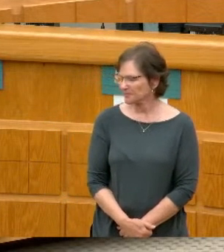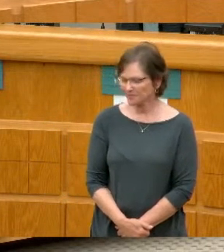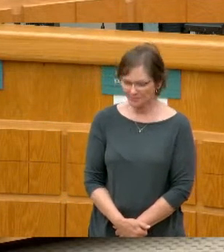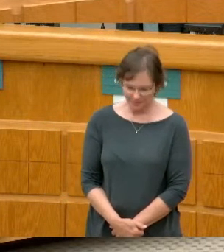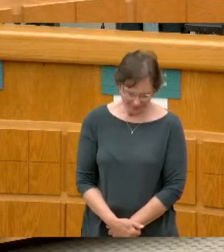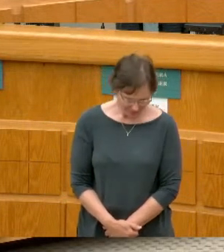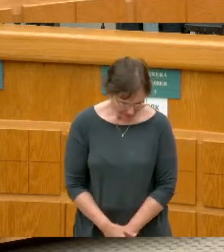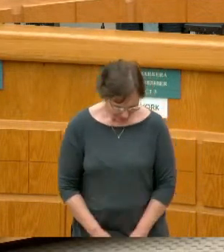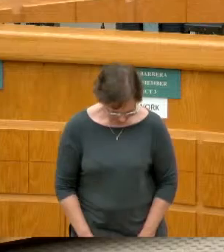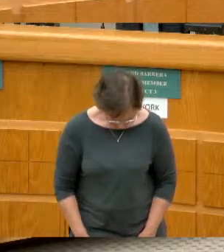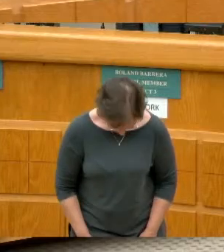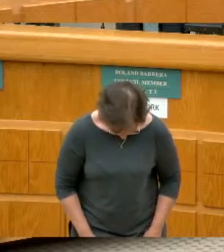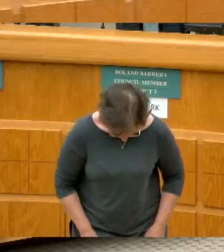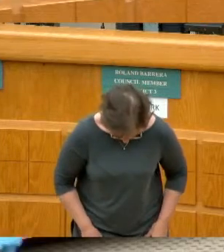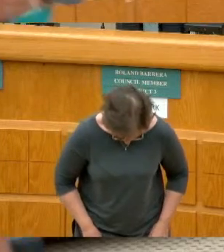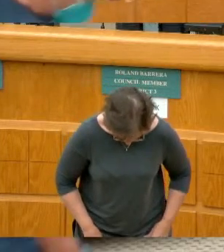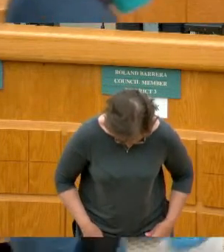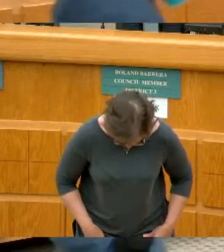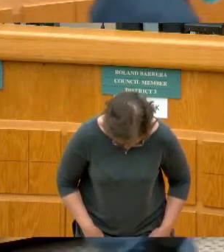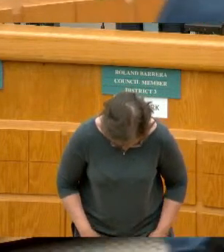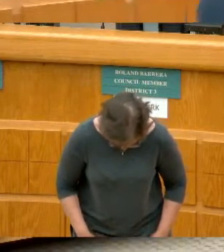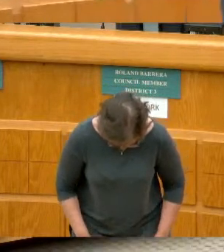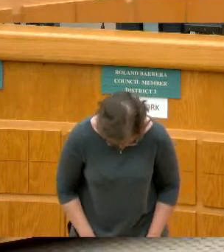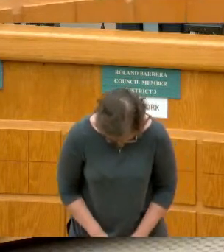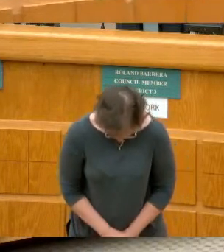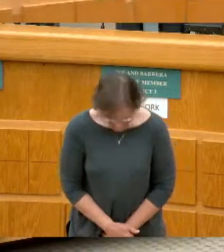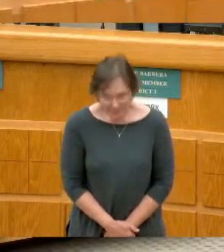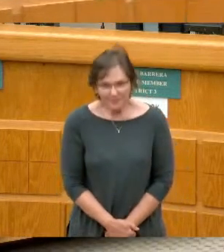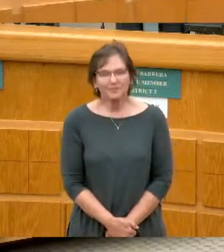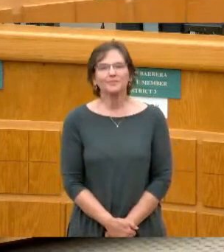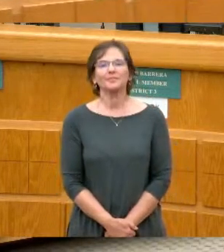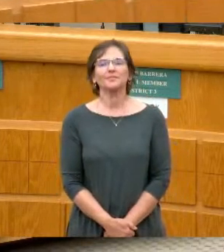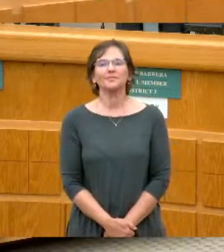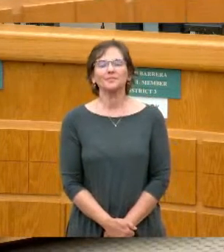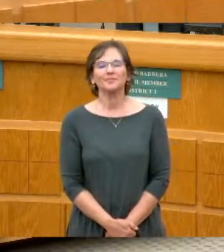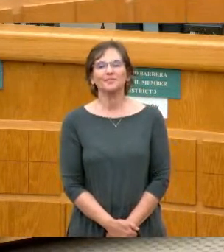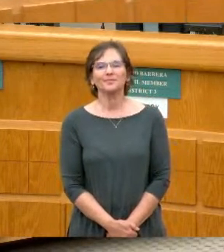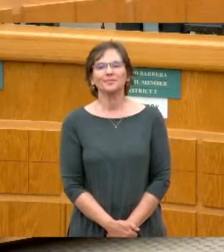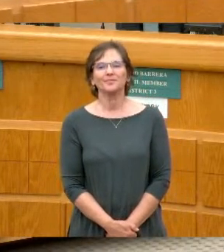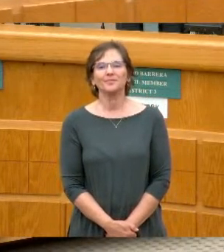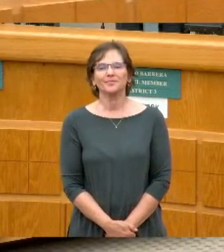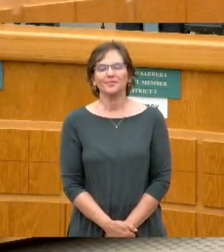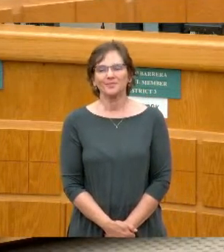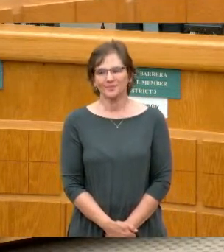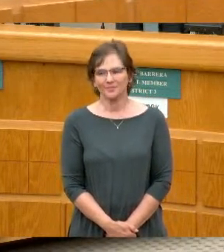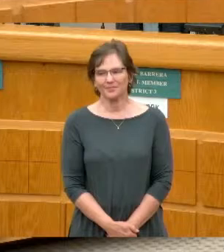últimas 24 horas se han reportado 122 casos confirmados por el coronavirus, 15 casos probables,